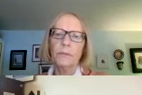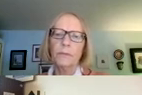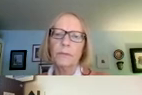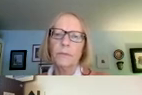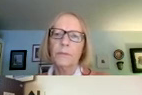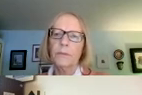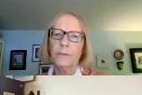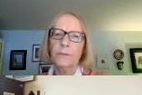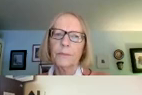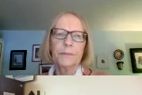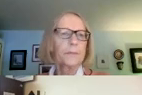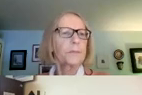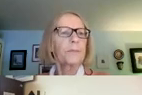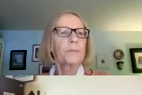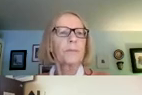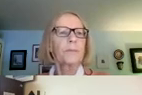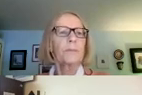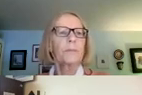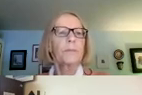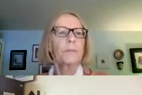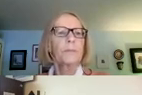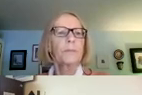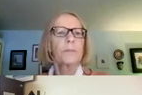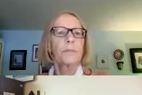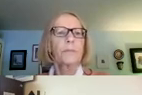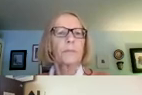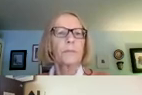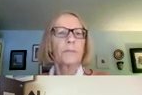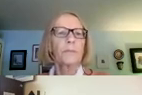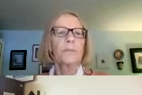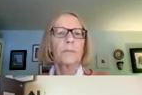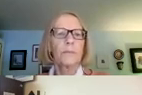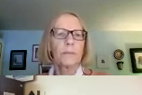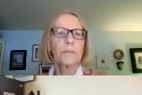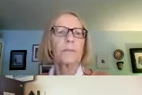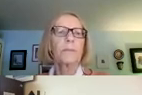All right, Steve, I'll pass it back to you to get us going on capacity.